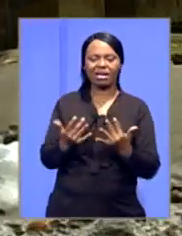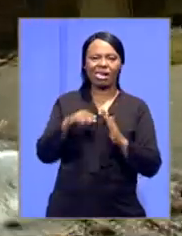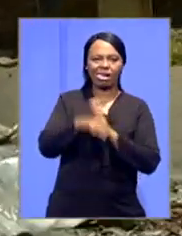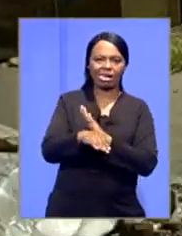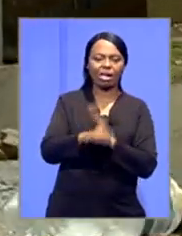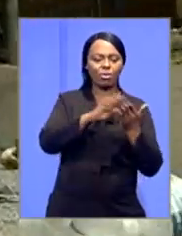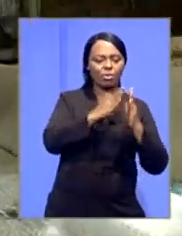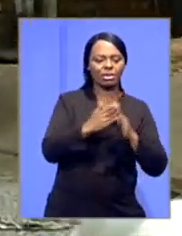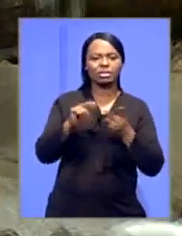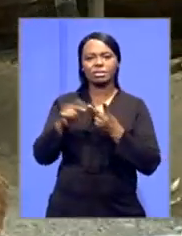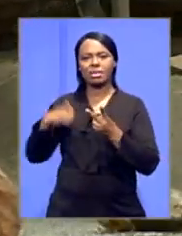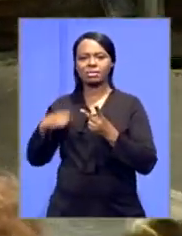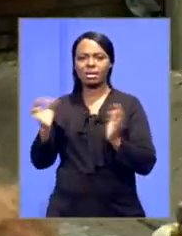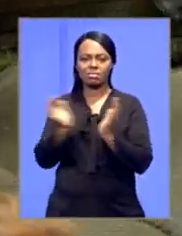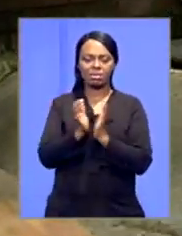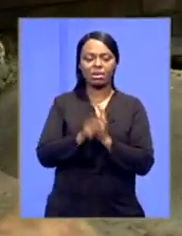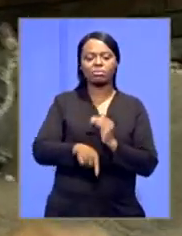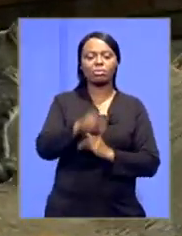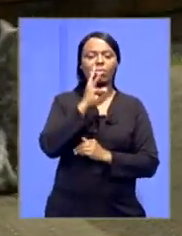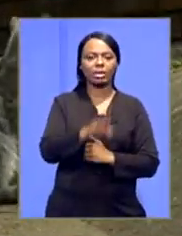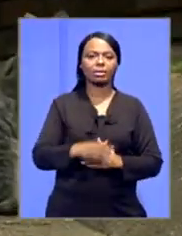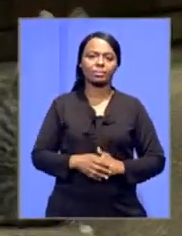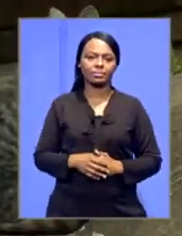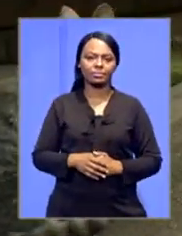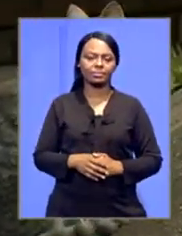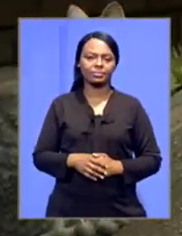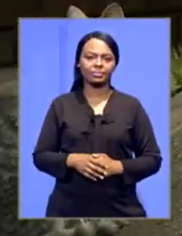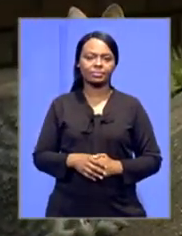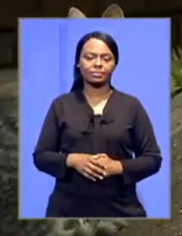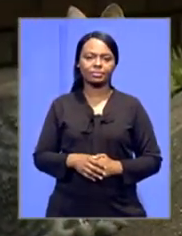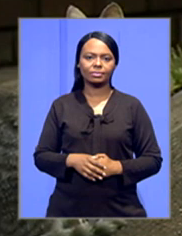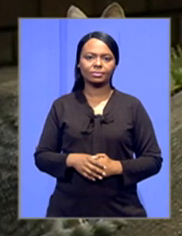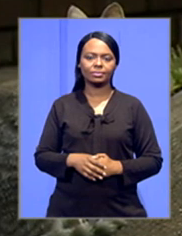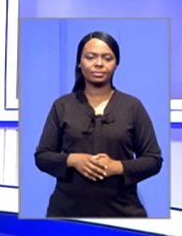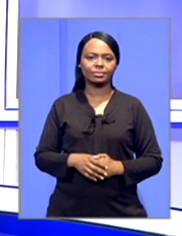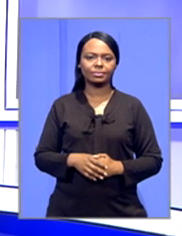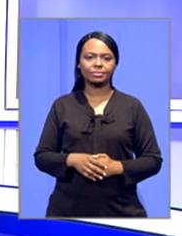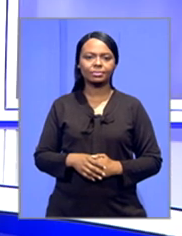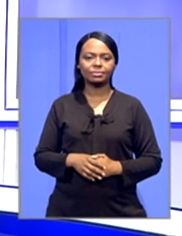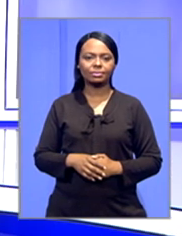kopana mo bekeng eno. Katlegong Yone, SABC News, senwa barwana.